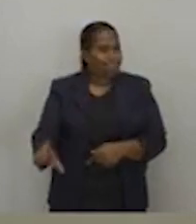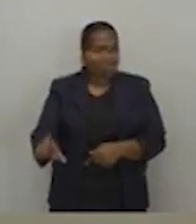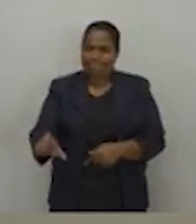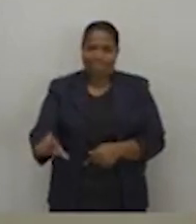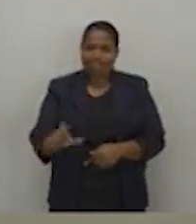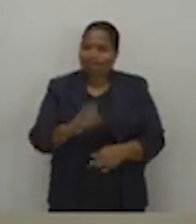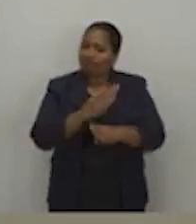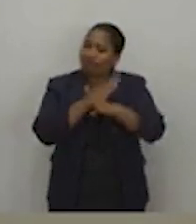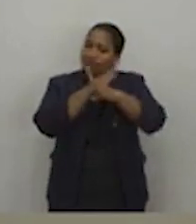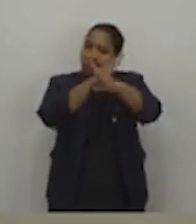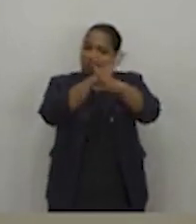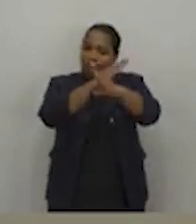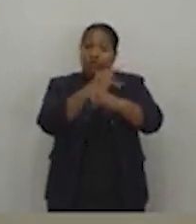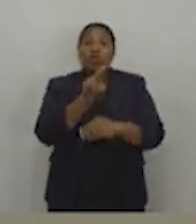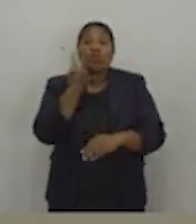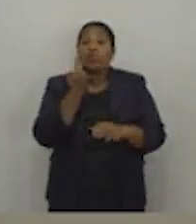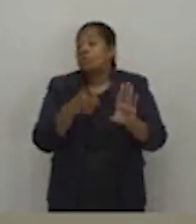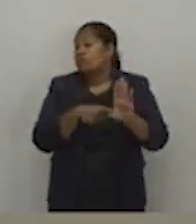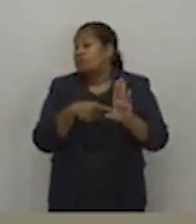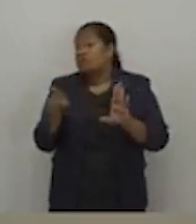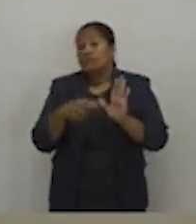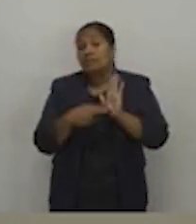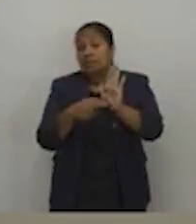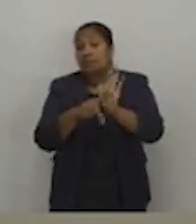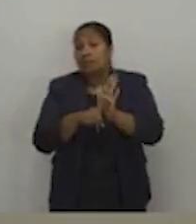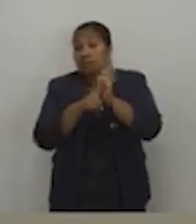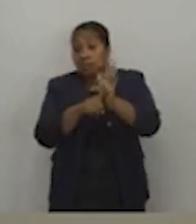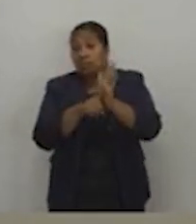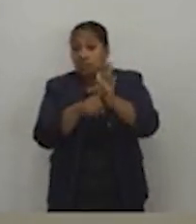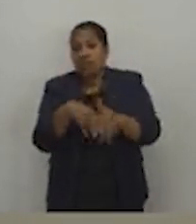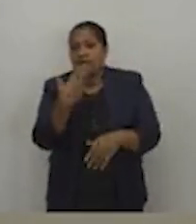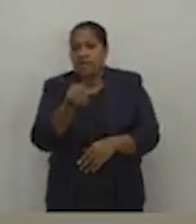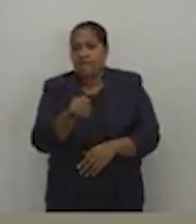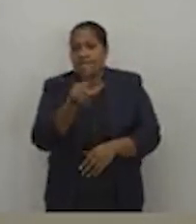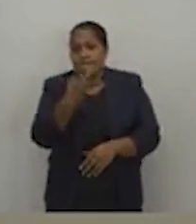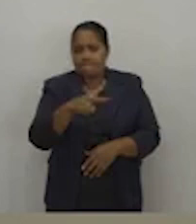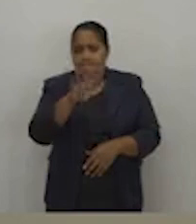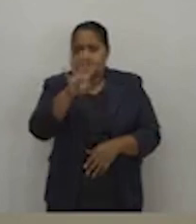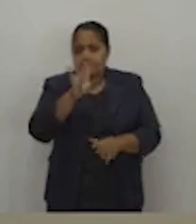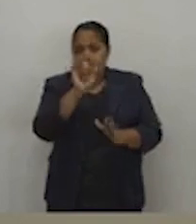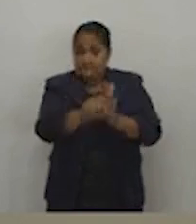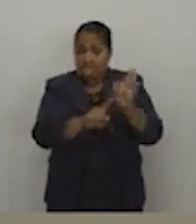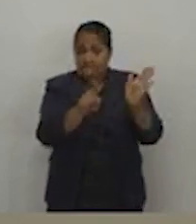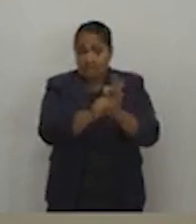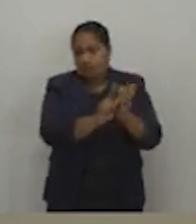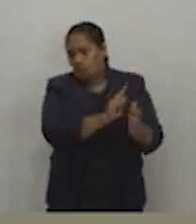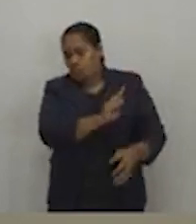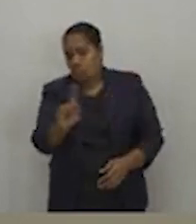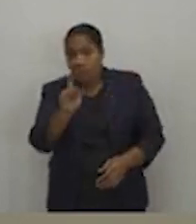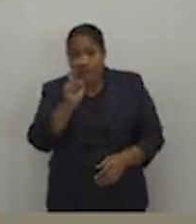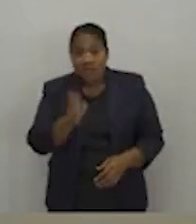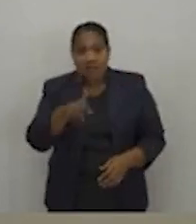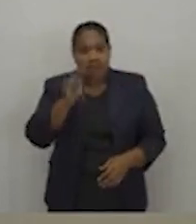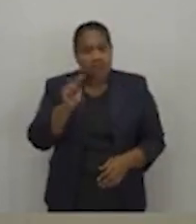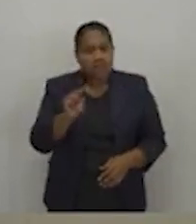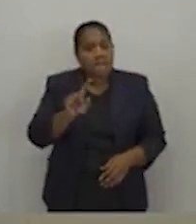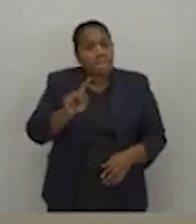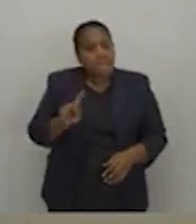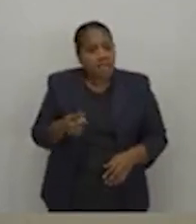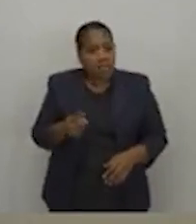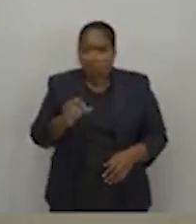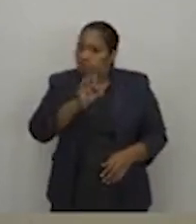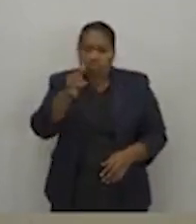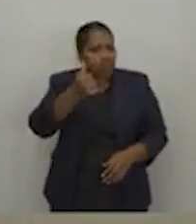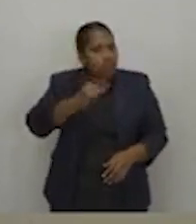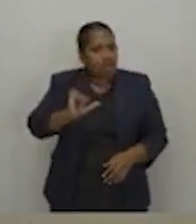Lautoka, you have 24 hours to enter the containment area if you need to, but you will not be allowed to leave